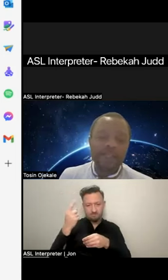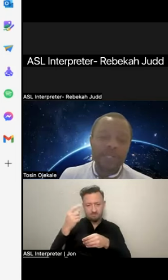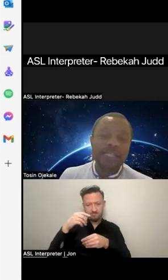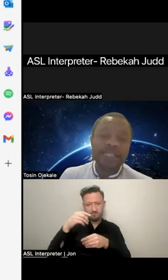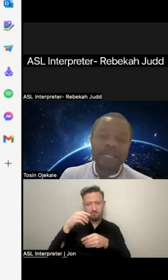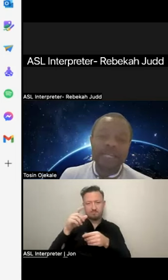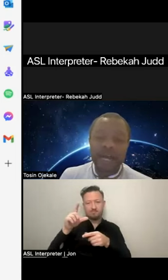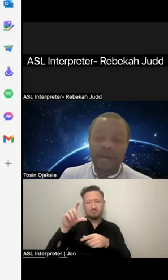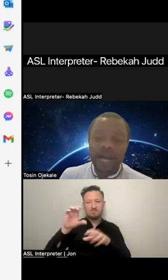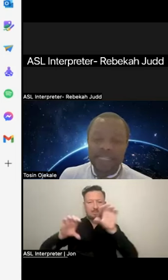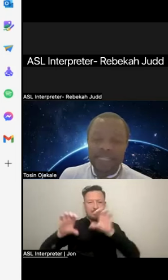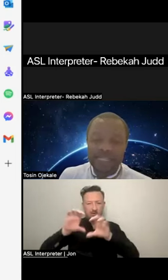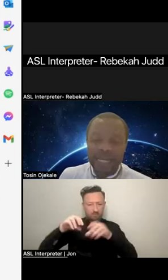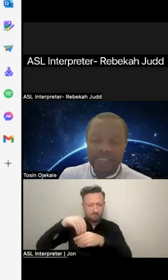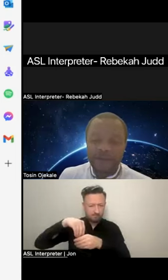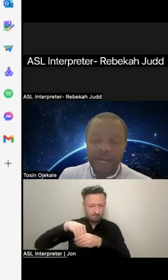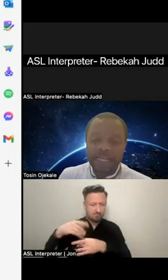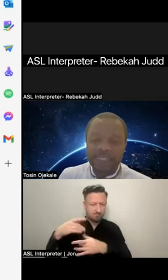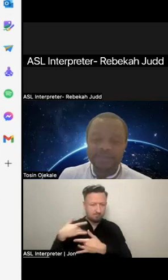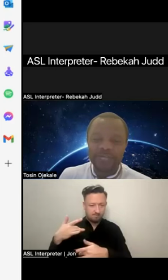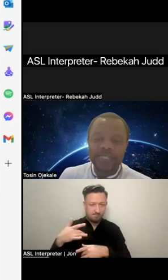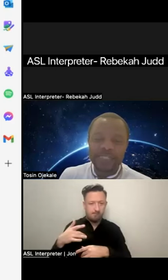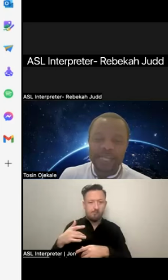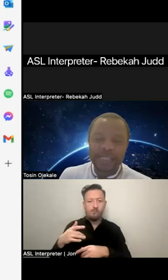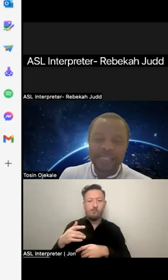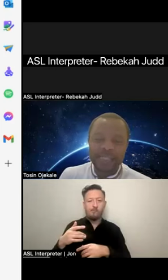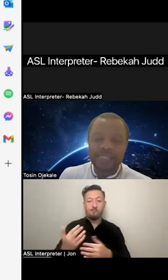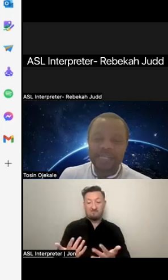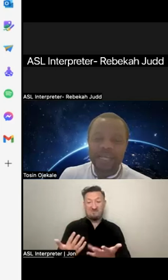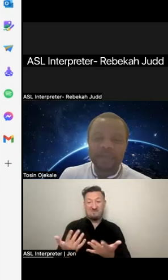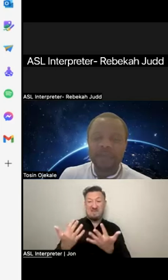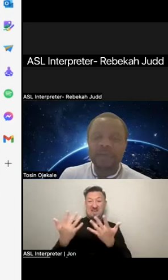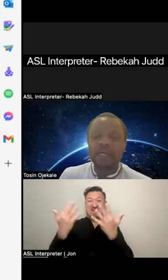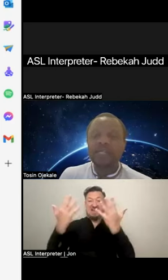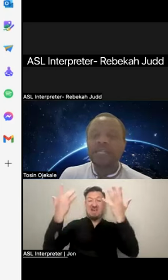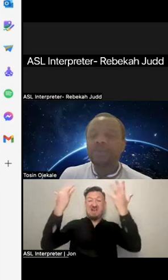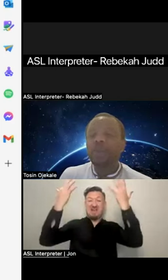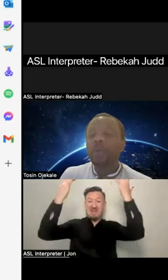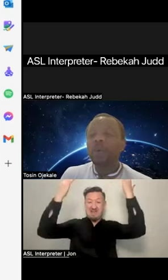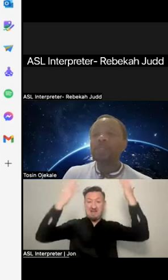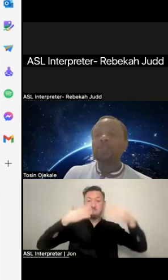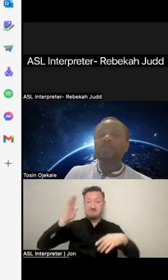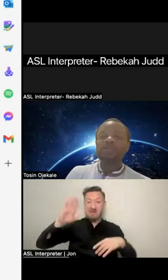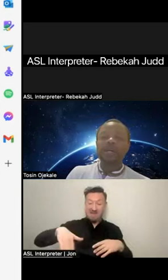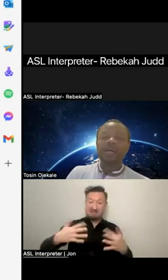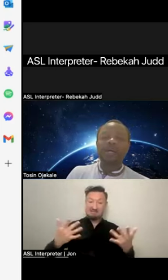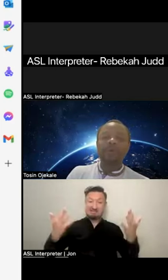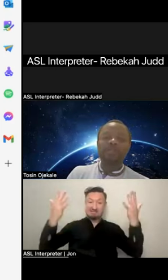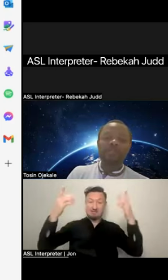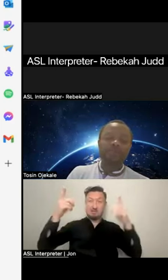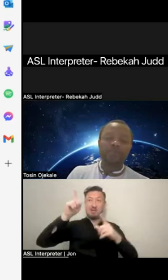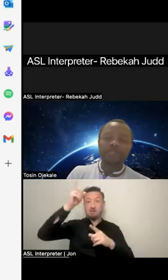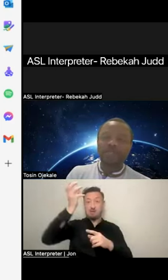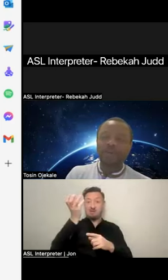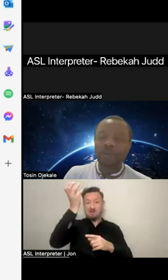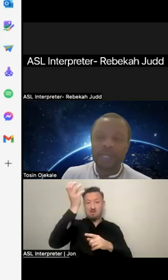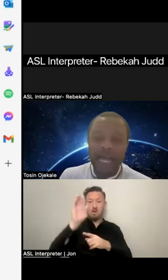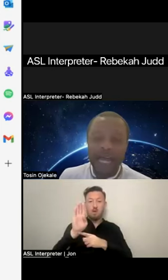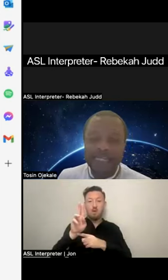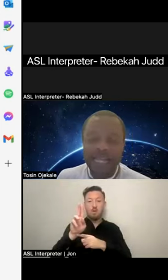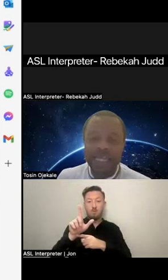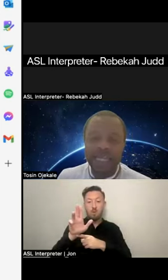of these raises an alarm and the fire range is at this level, this will it's going